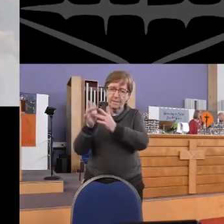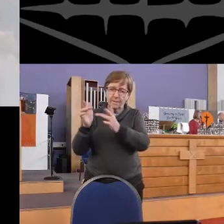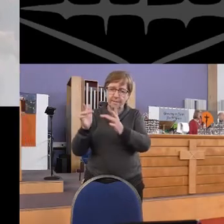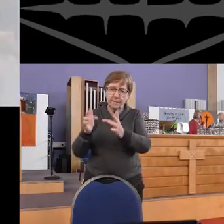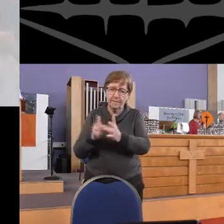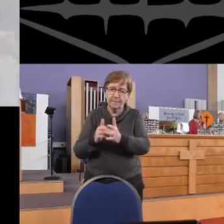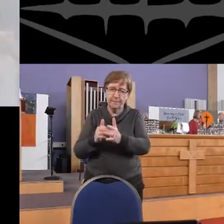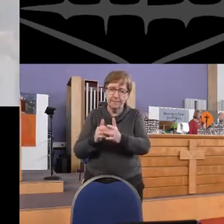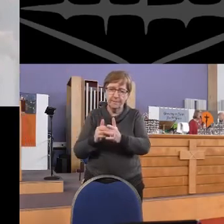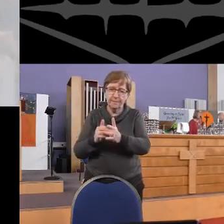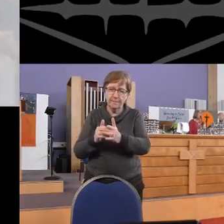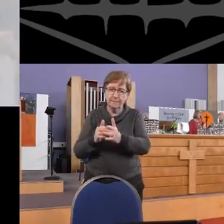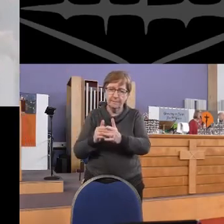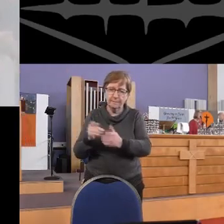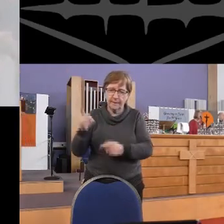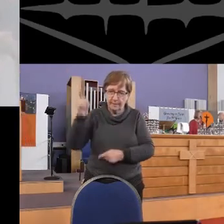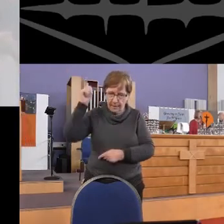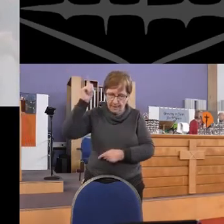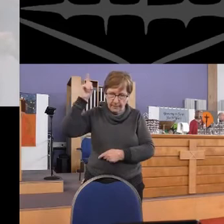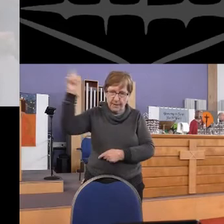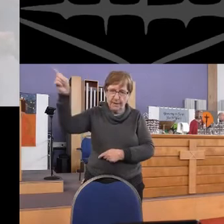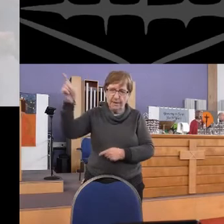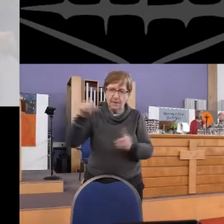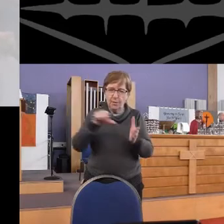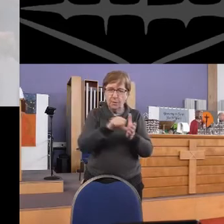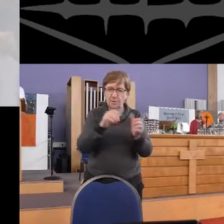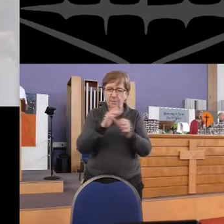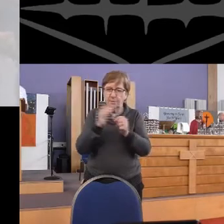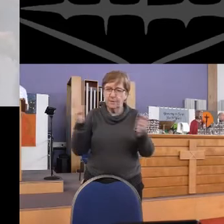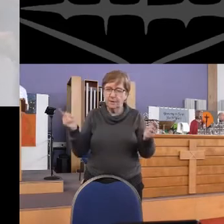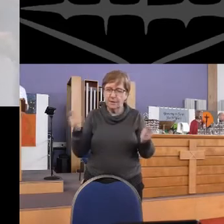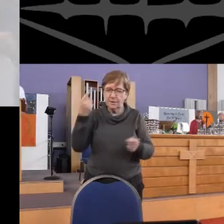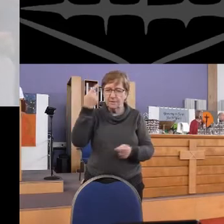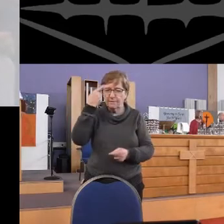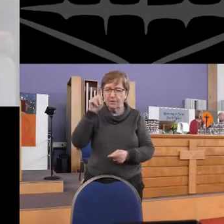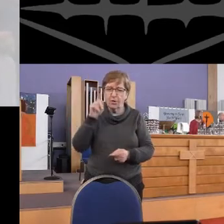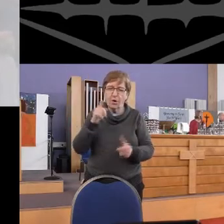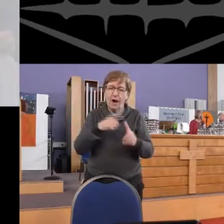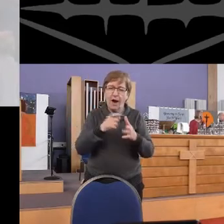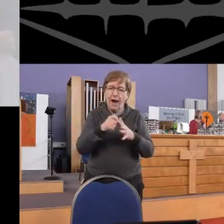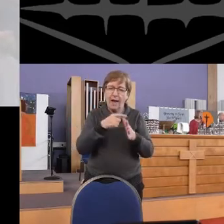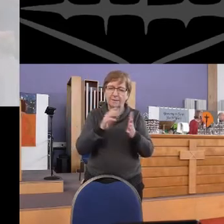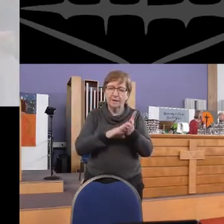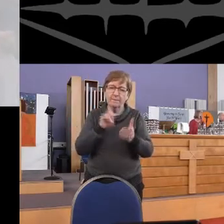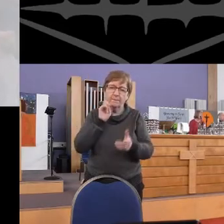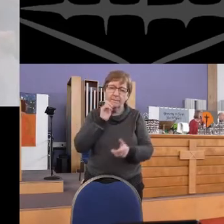punish him. But he was pierced for Adam's